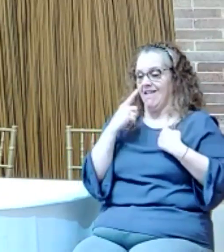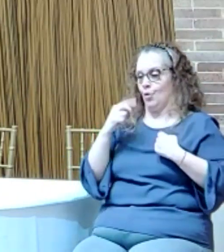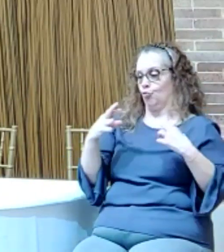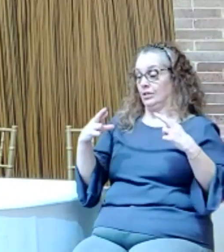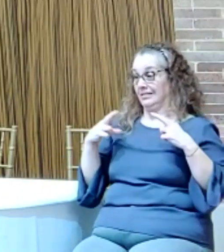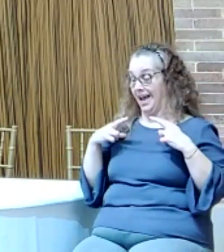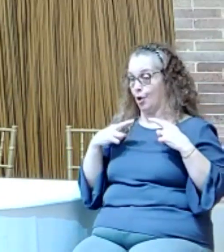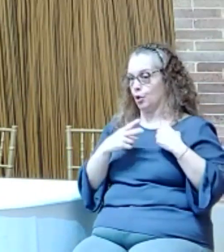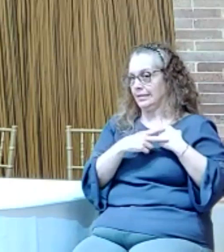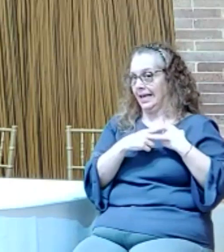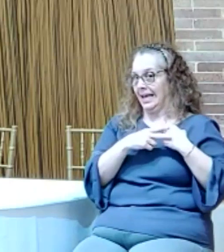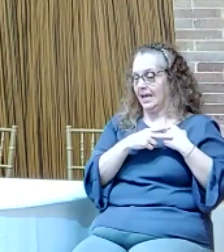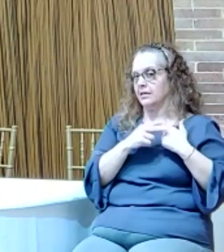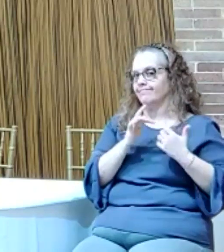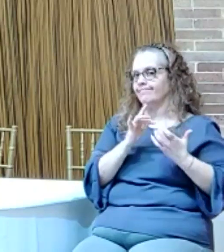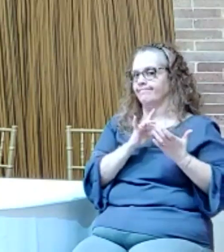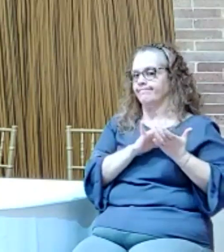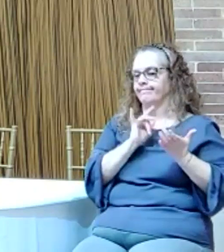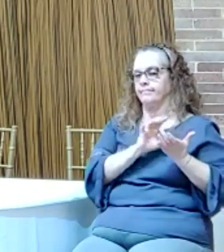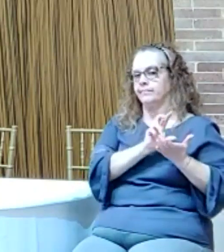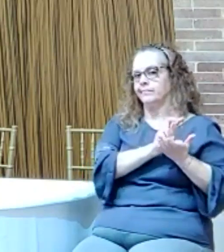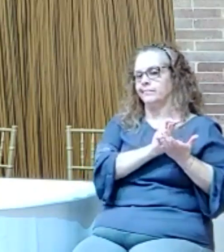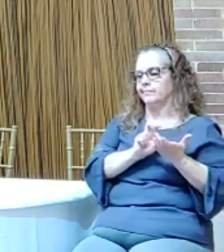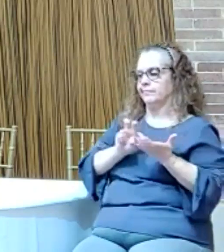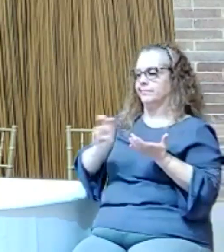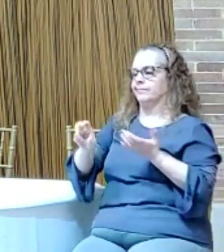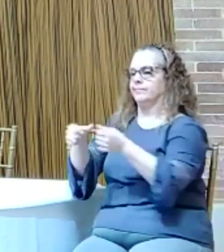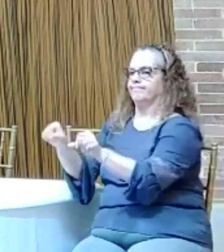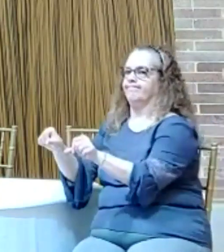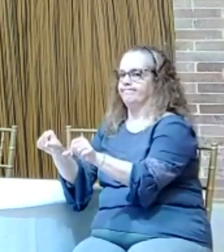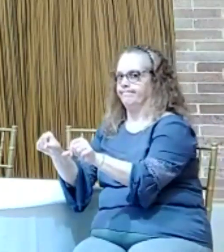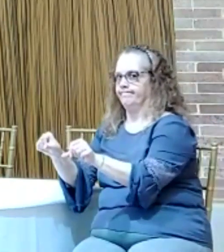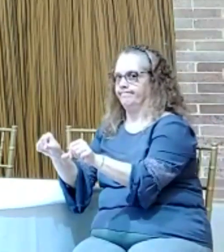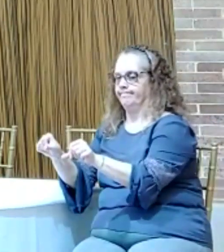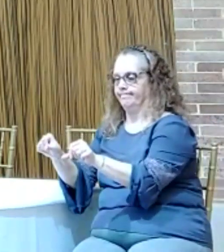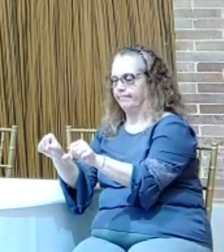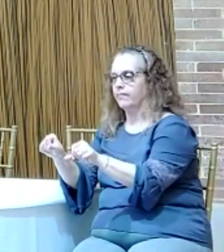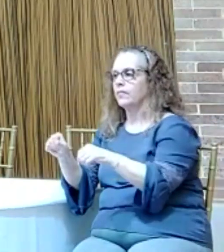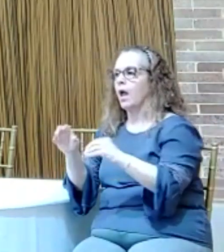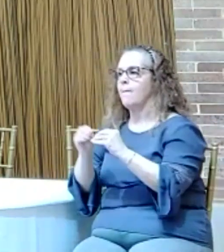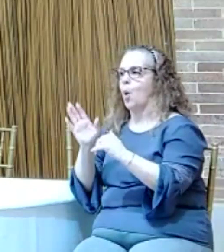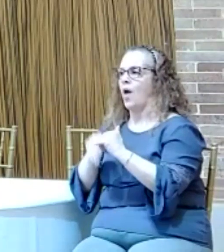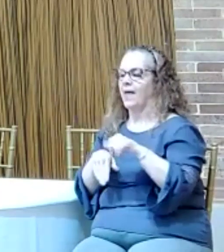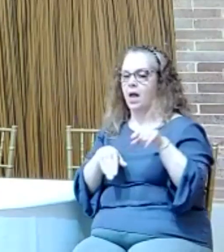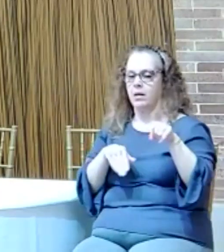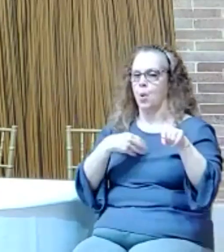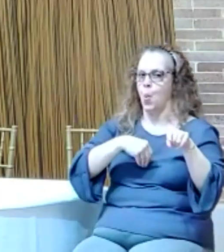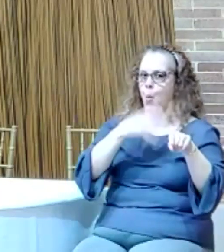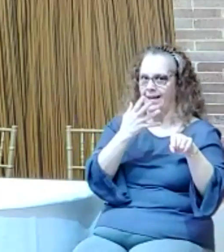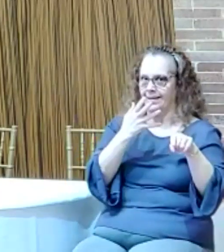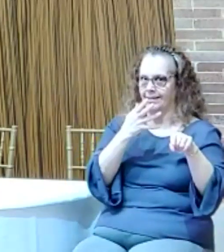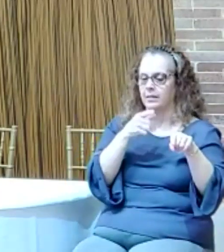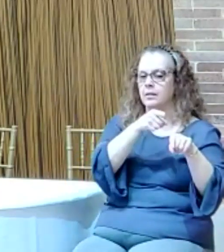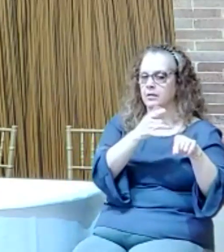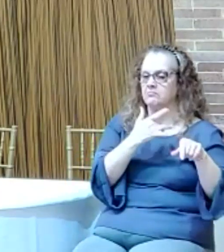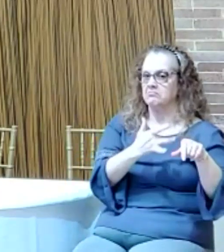find uh the down payment they're three times as likely as whites to be tapping into the future